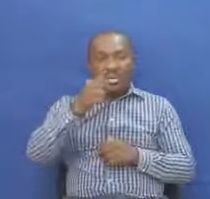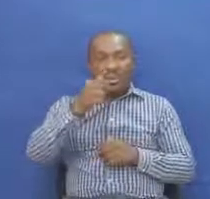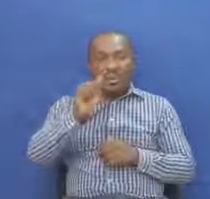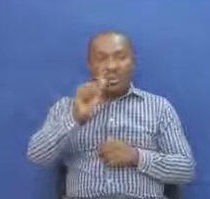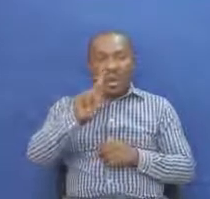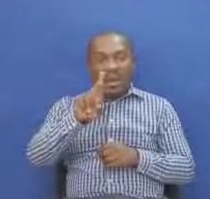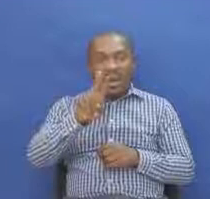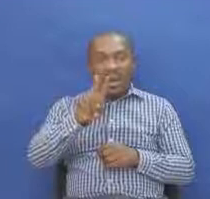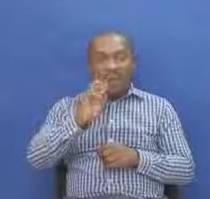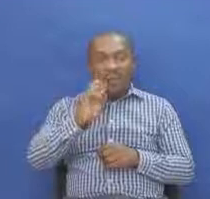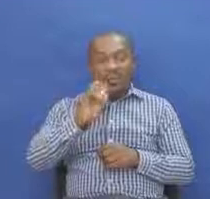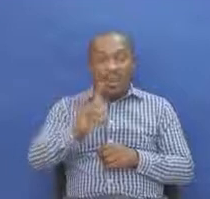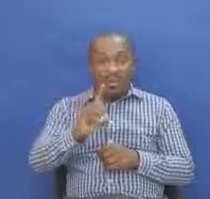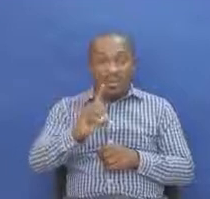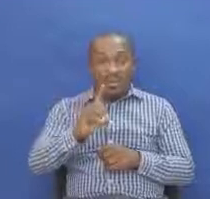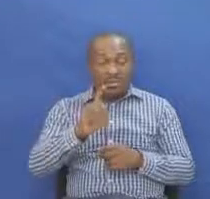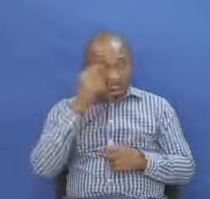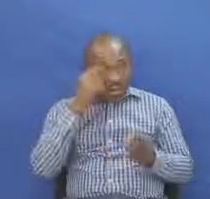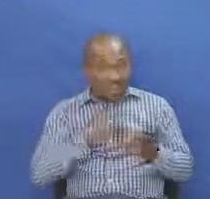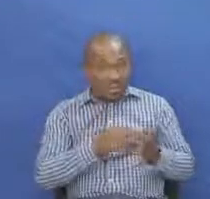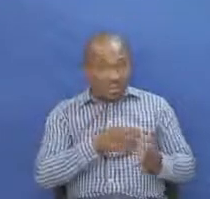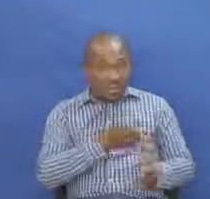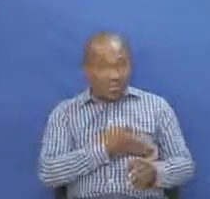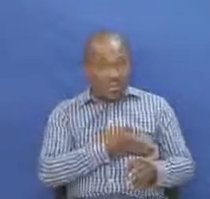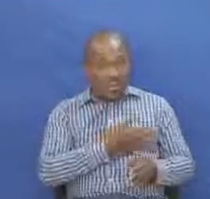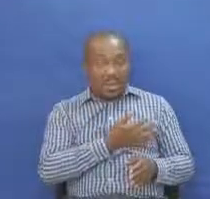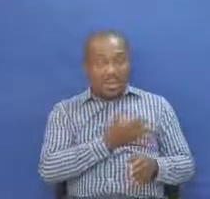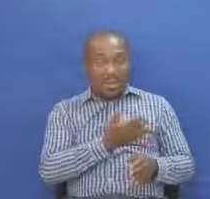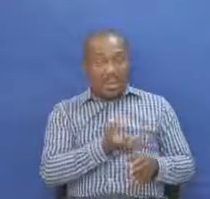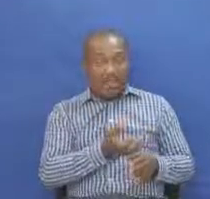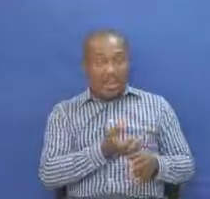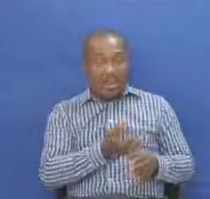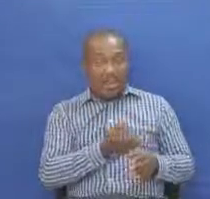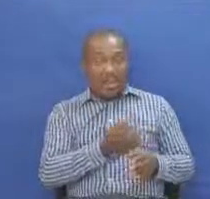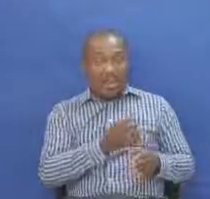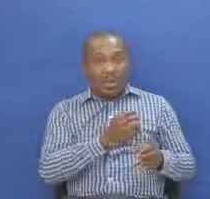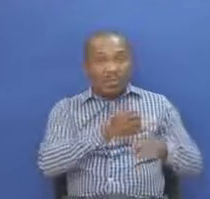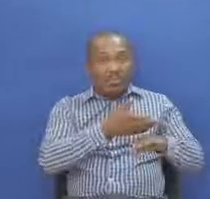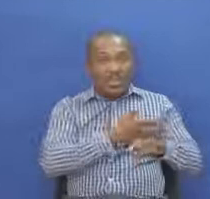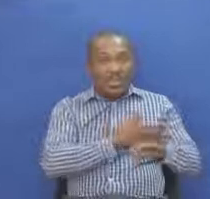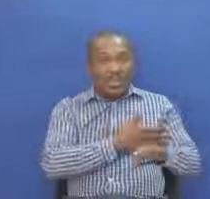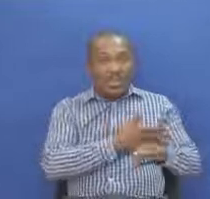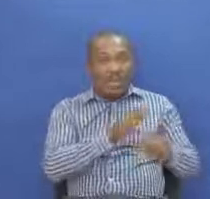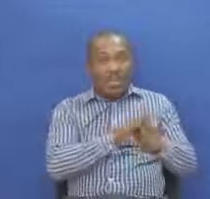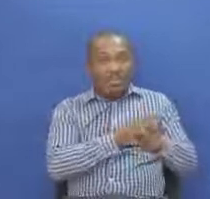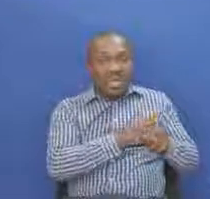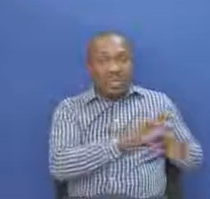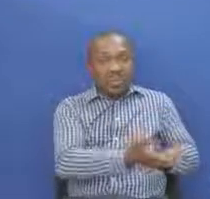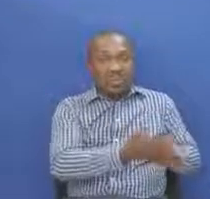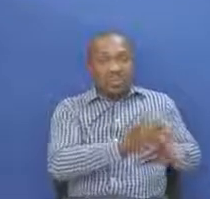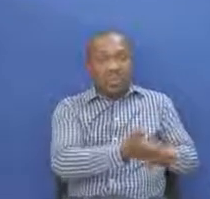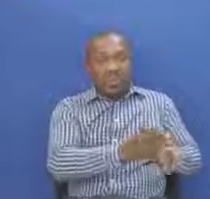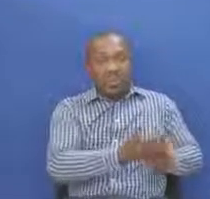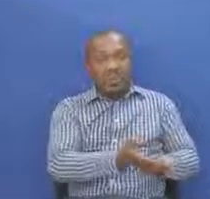number of cells which are killed or which are destroyed. Or when we get ill, the number of cells